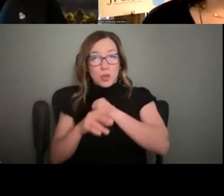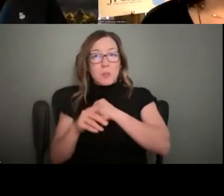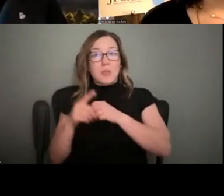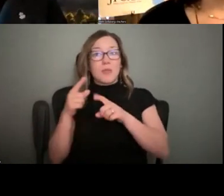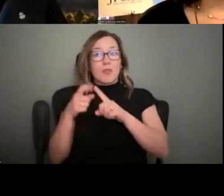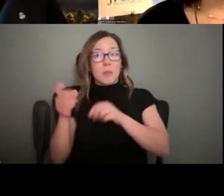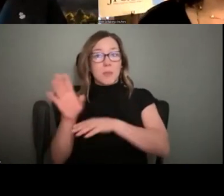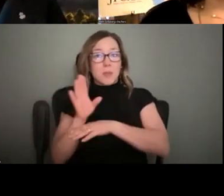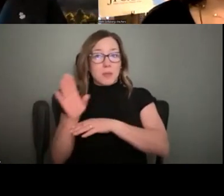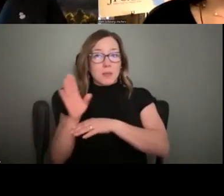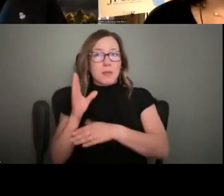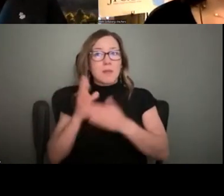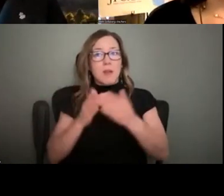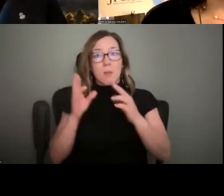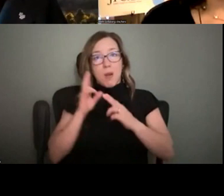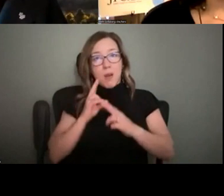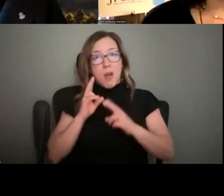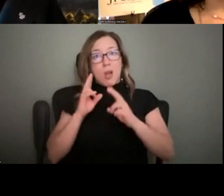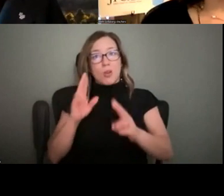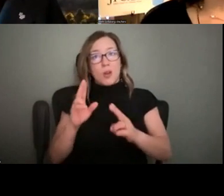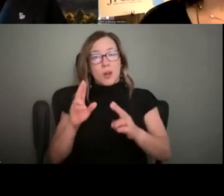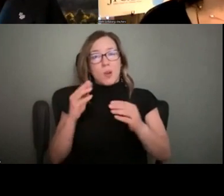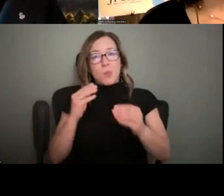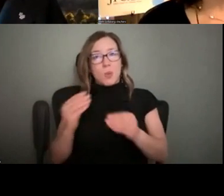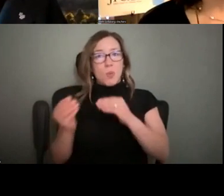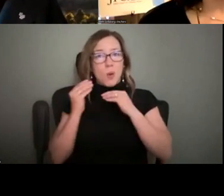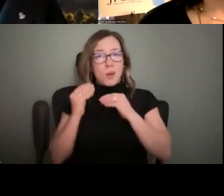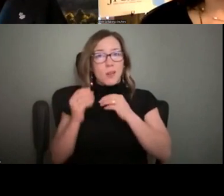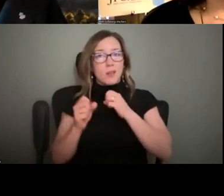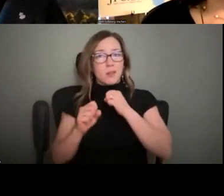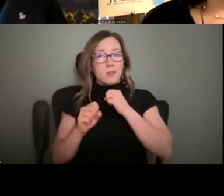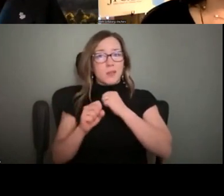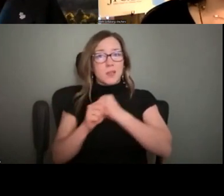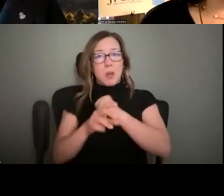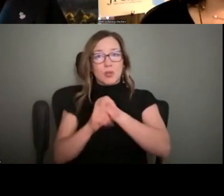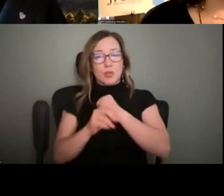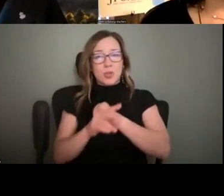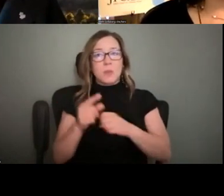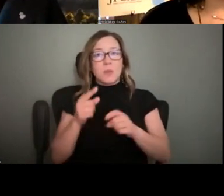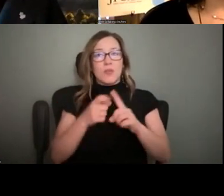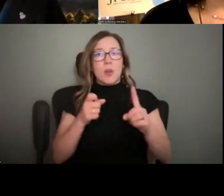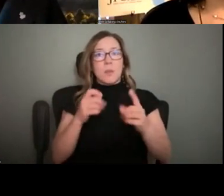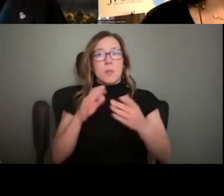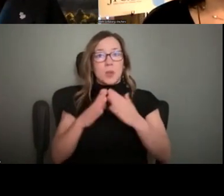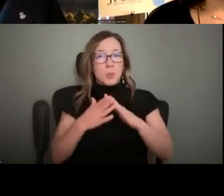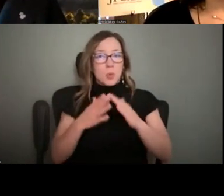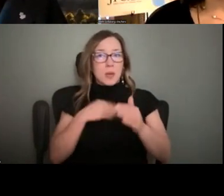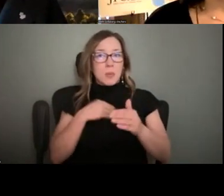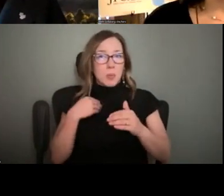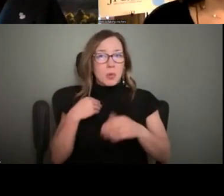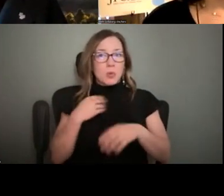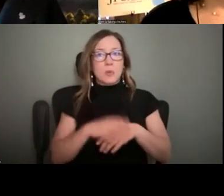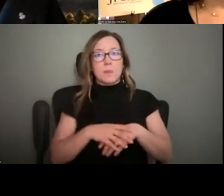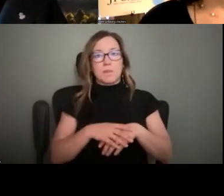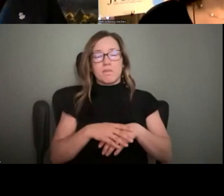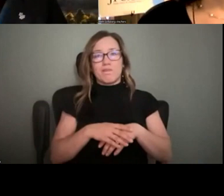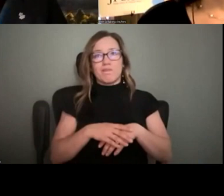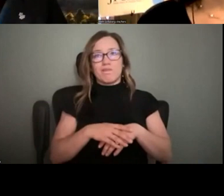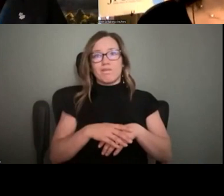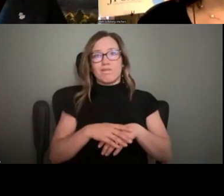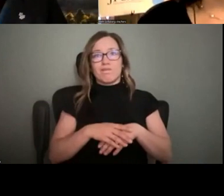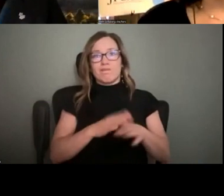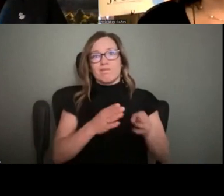Some will get honorary or memorial sponsorships from community members. There's a whole host.